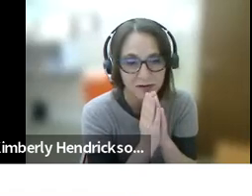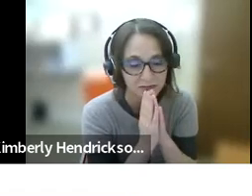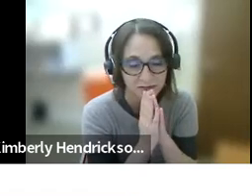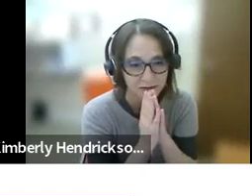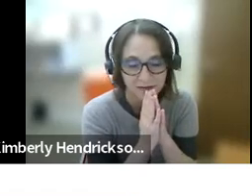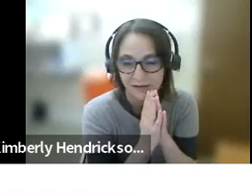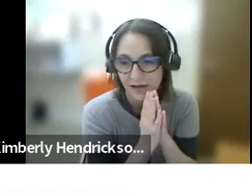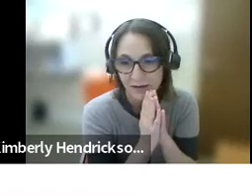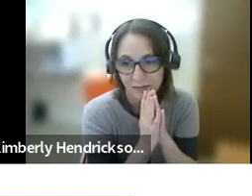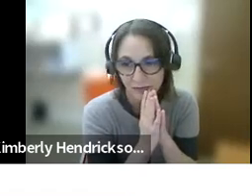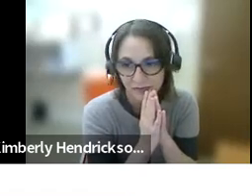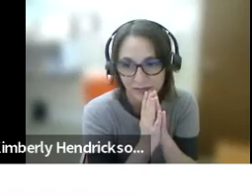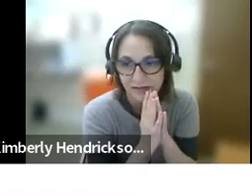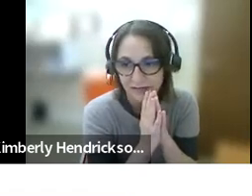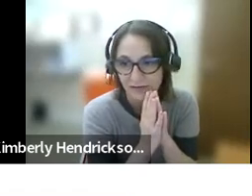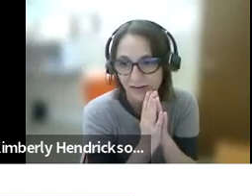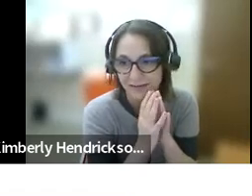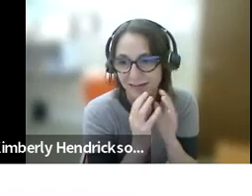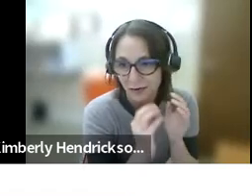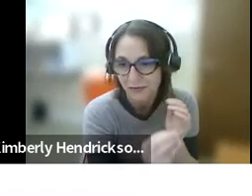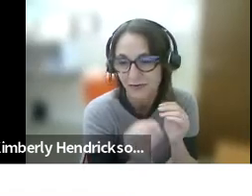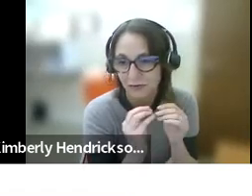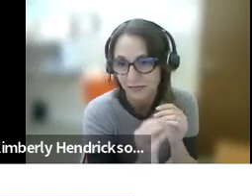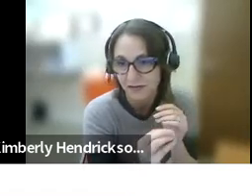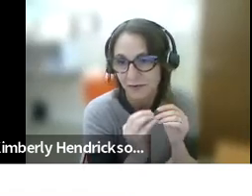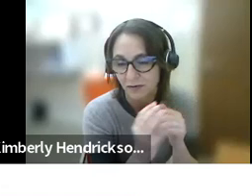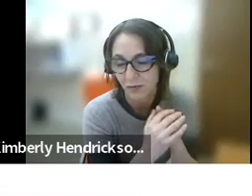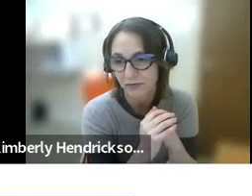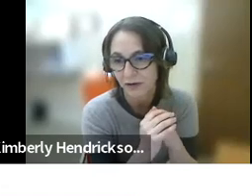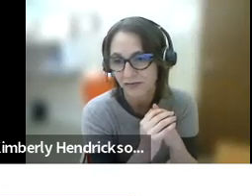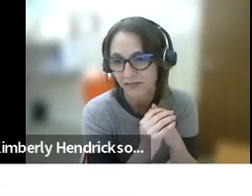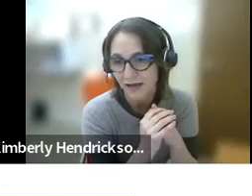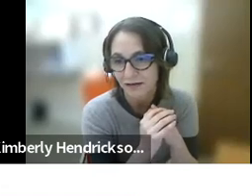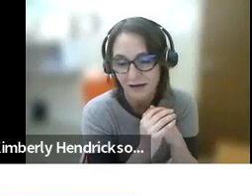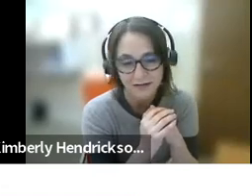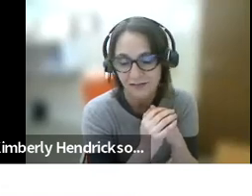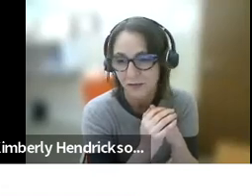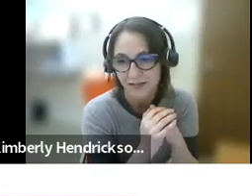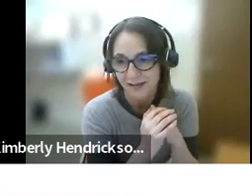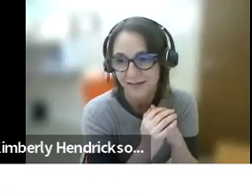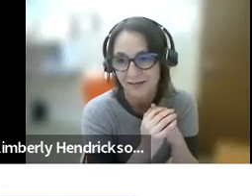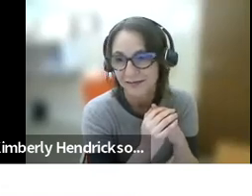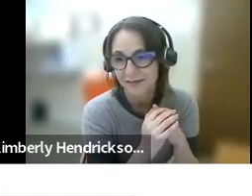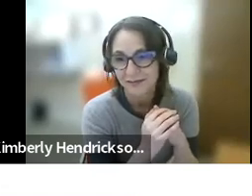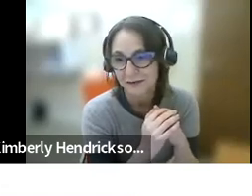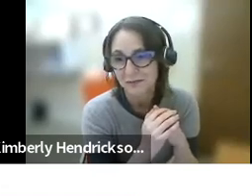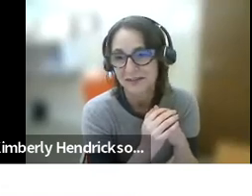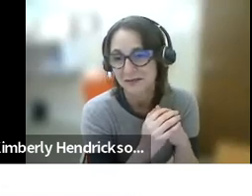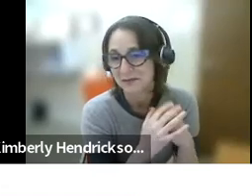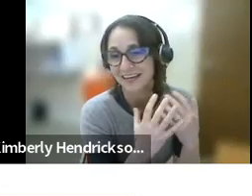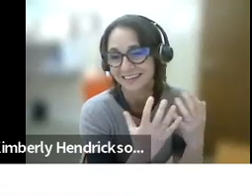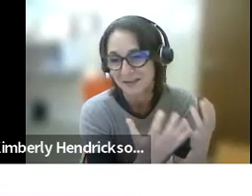community paramedicine. Was delighted to hear Jen encourage you all to think about co-response in that context. But again,